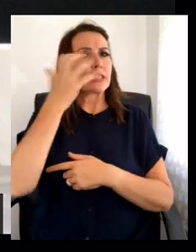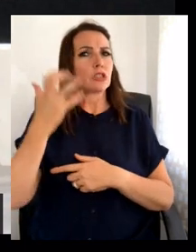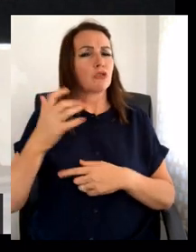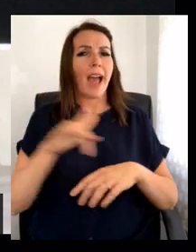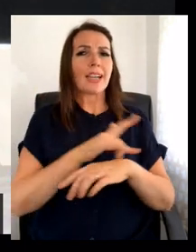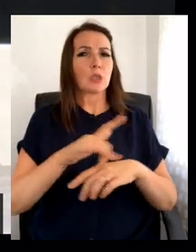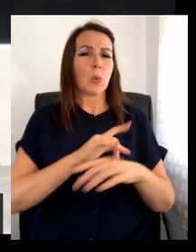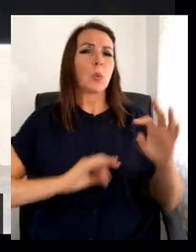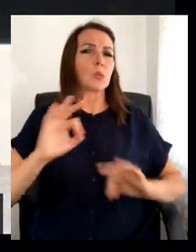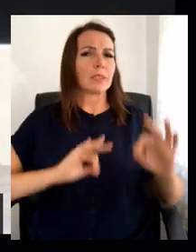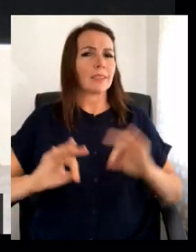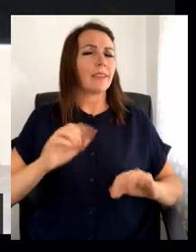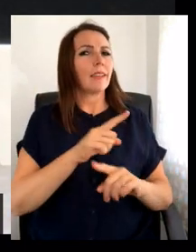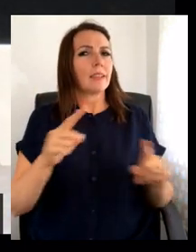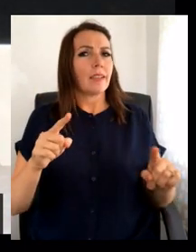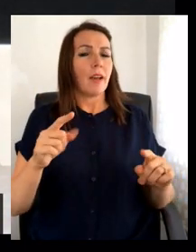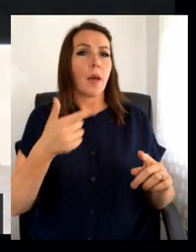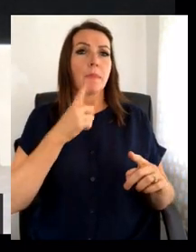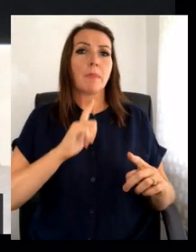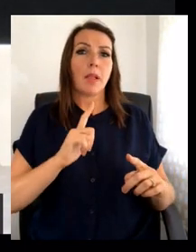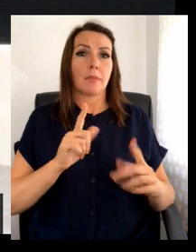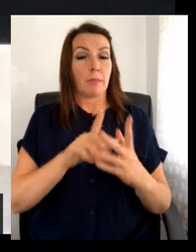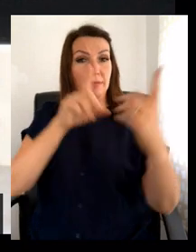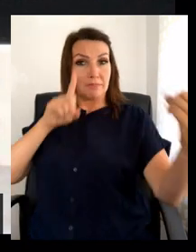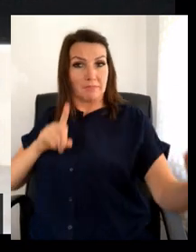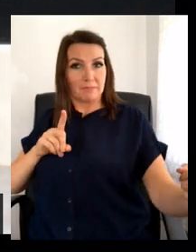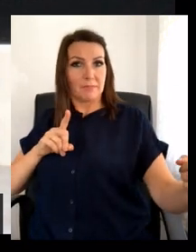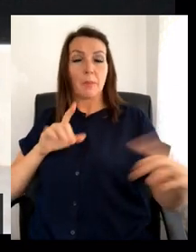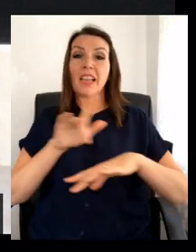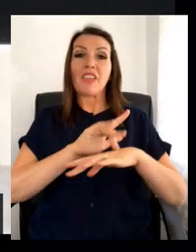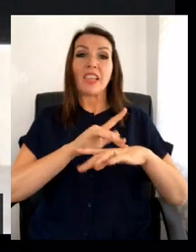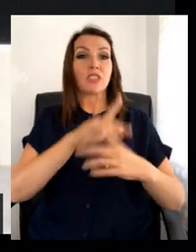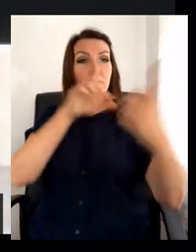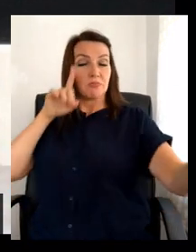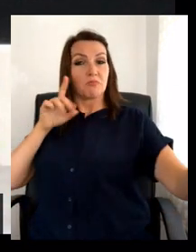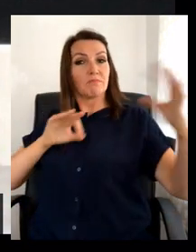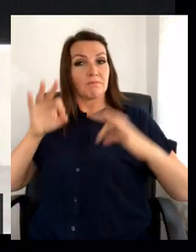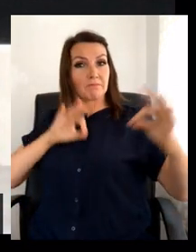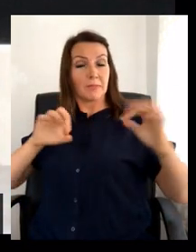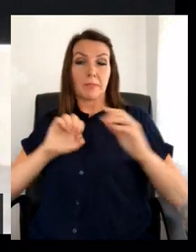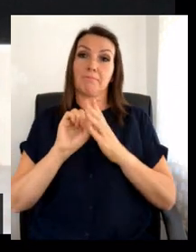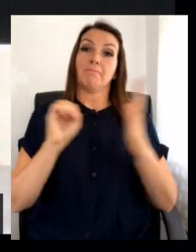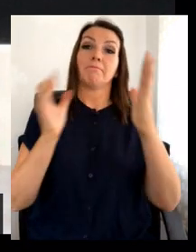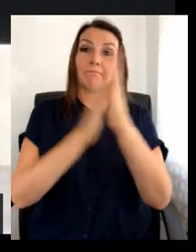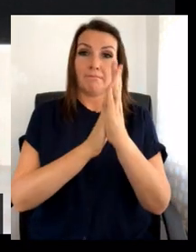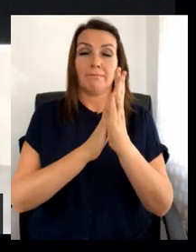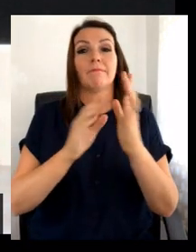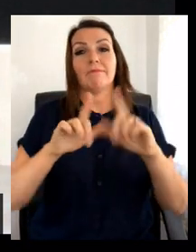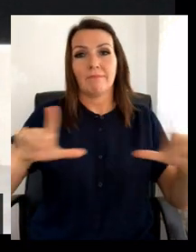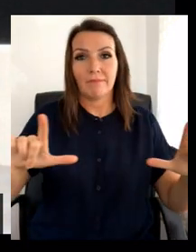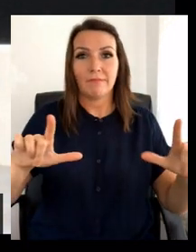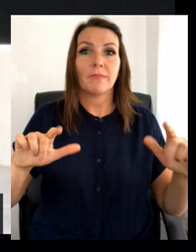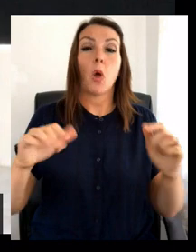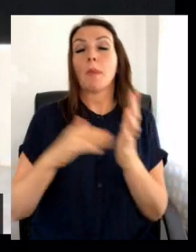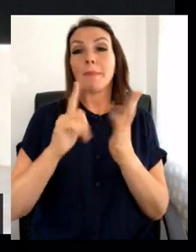of filming people socially distanced in theatres and broadcasting that or creating Zoom performances.